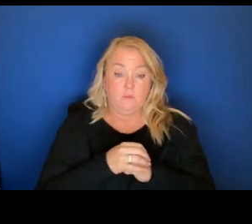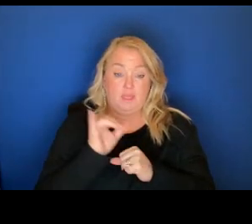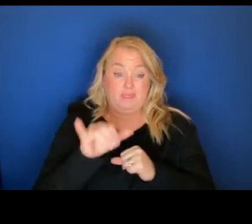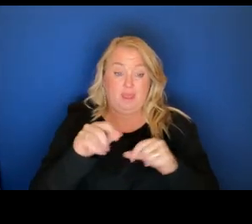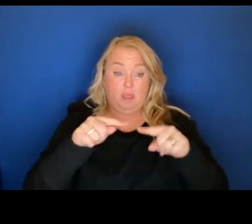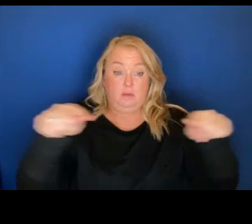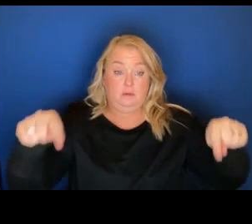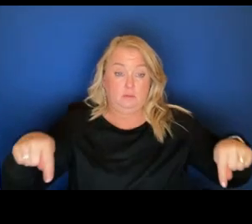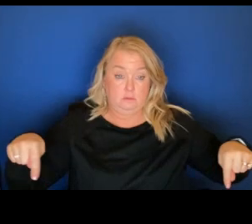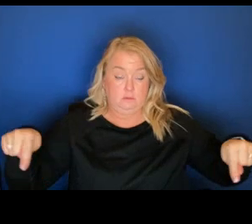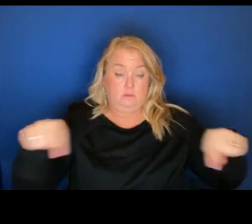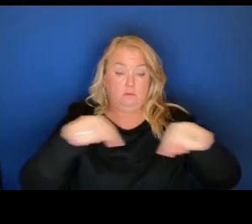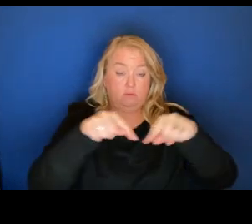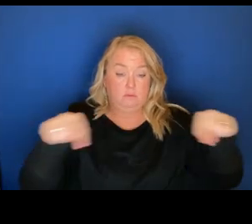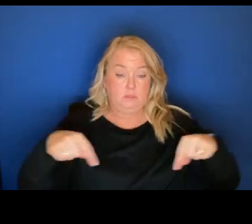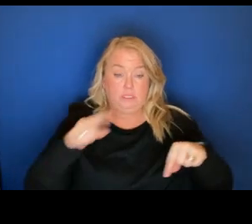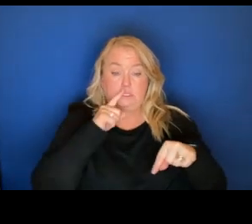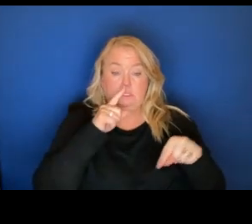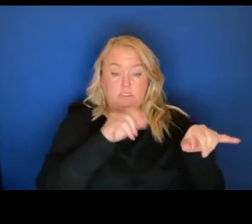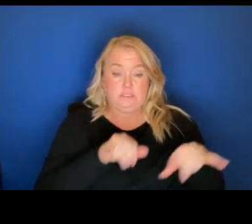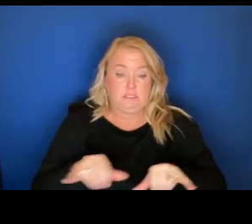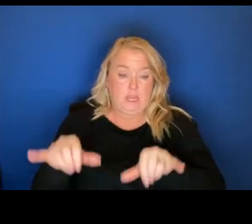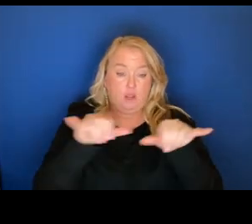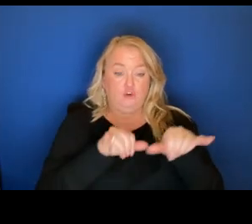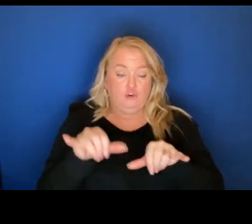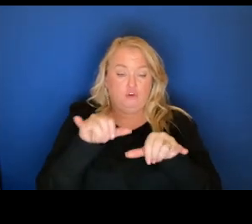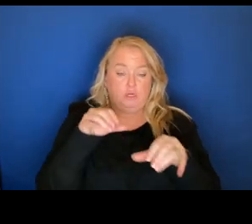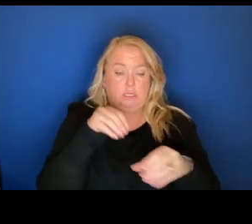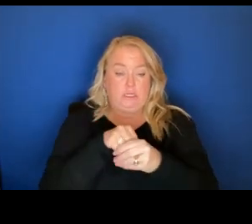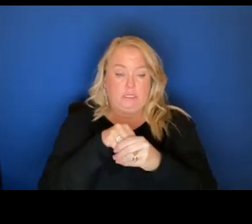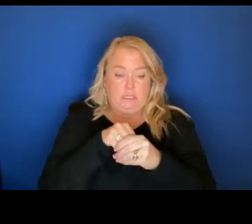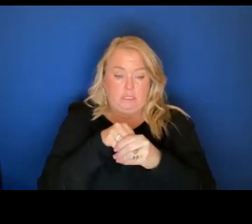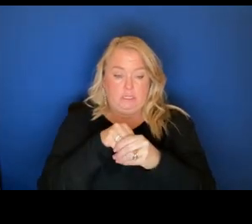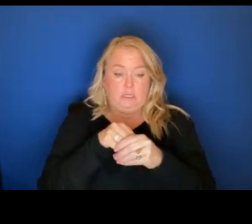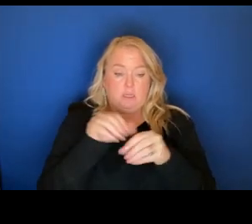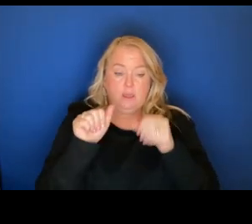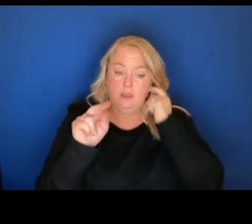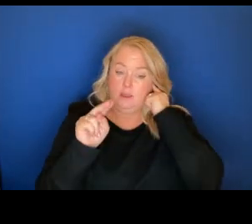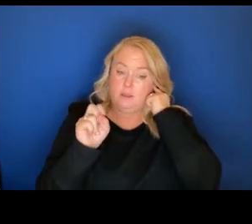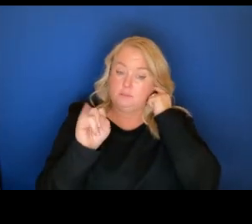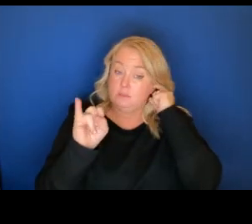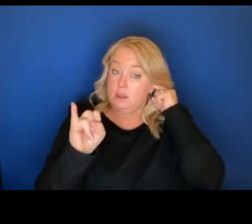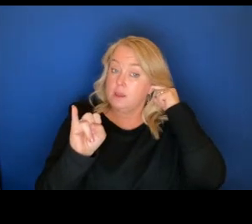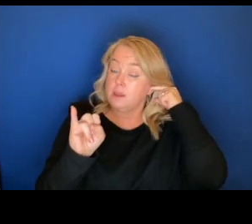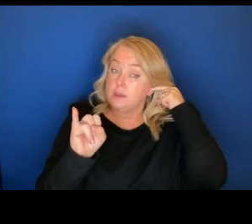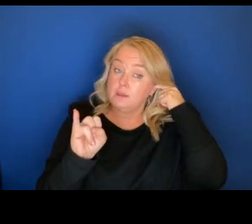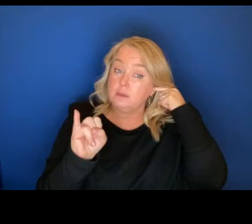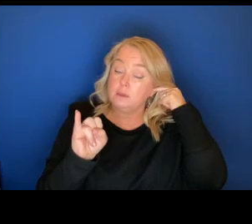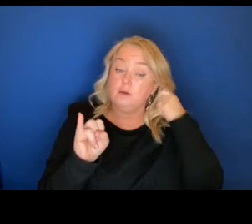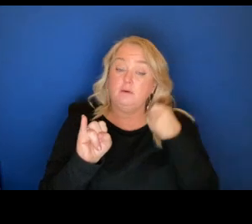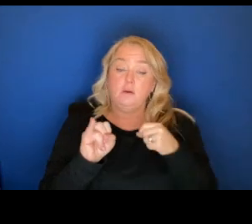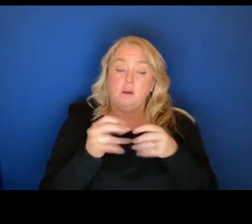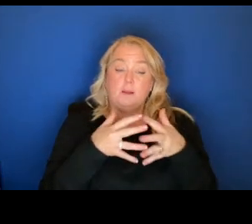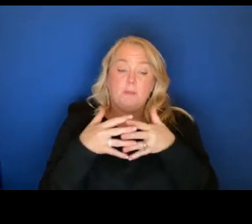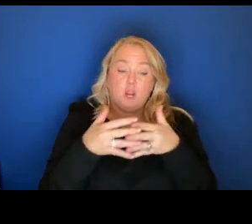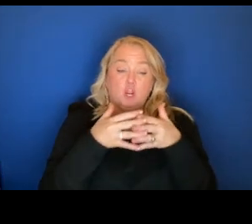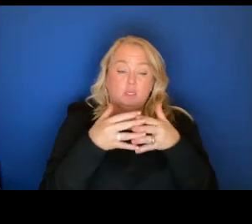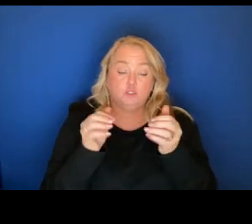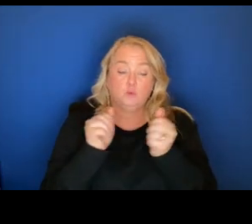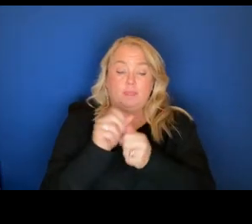This is also the standard used in ANSI, ANSI, the Americans